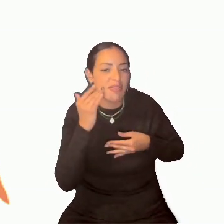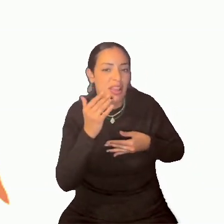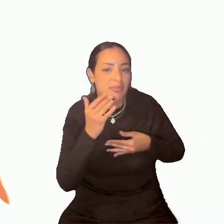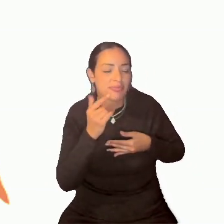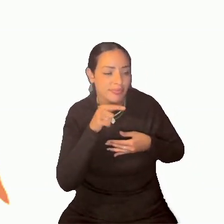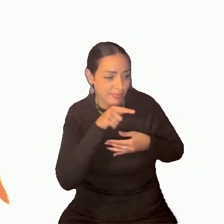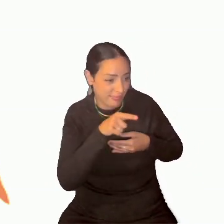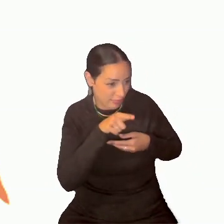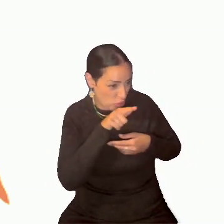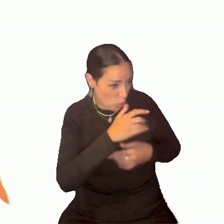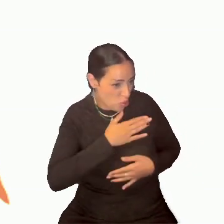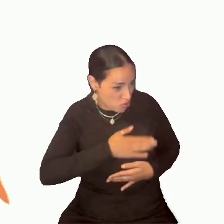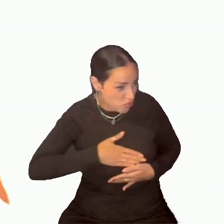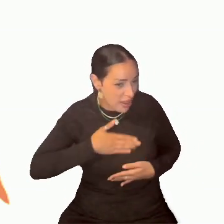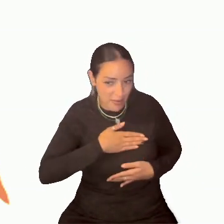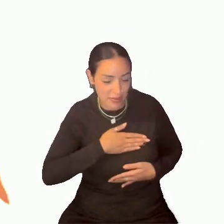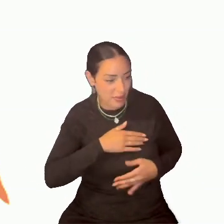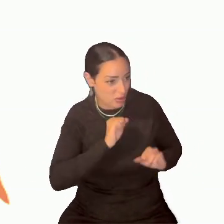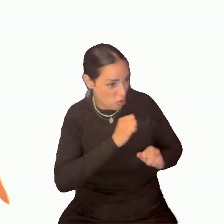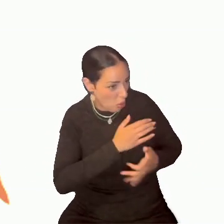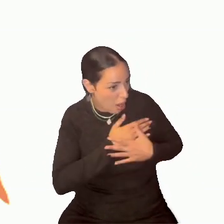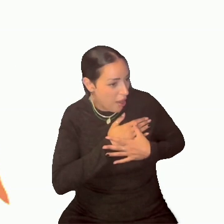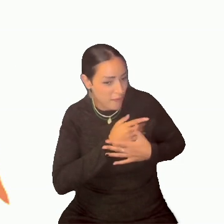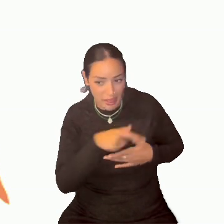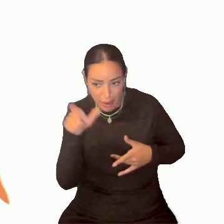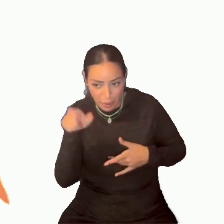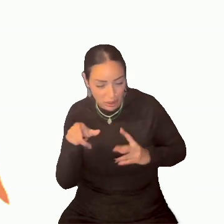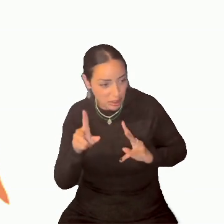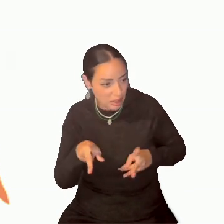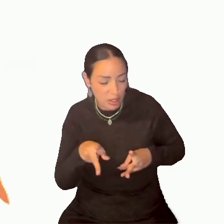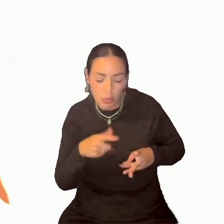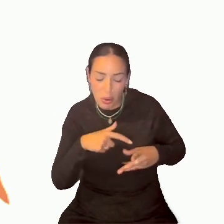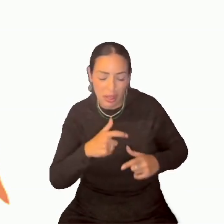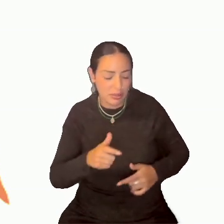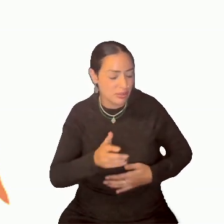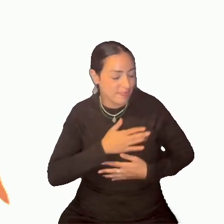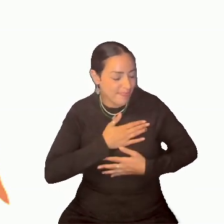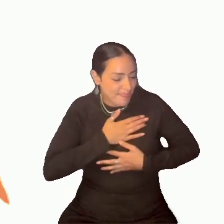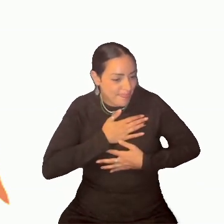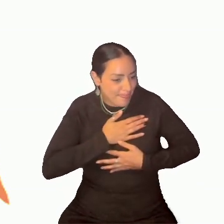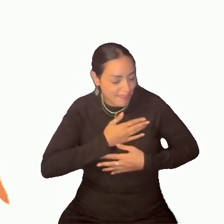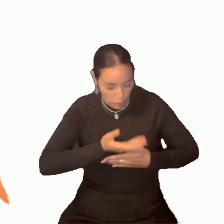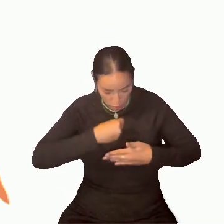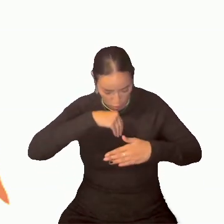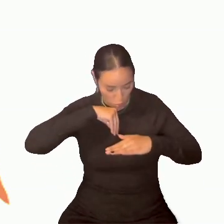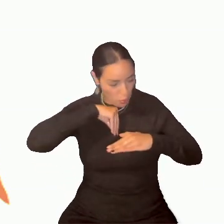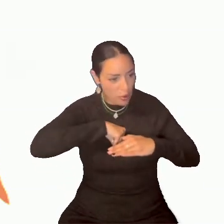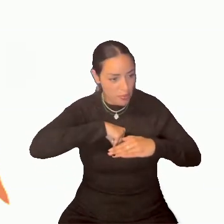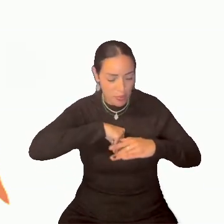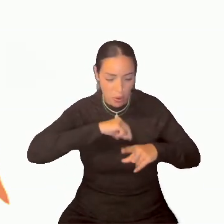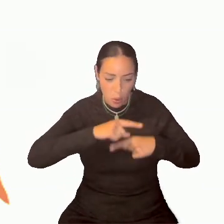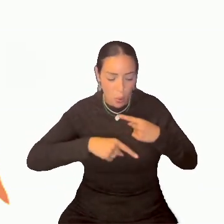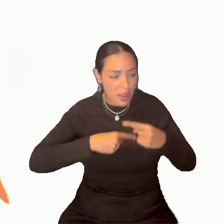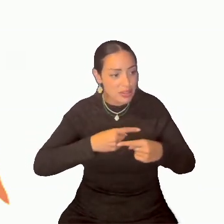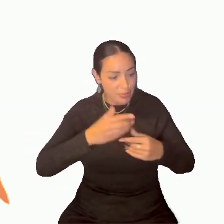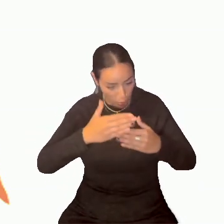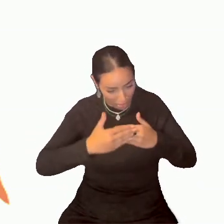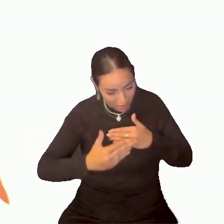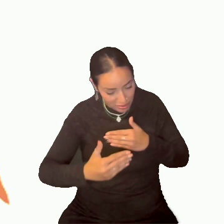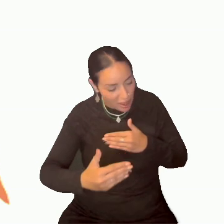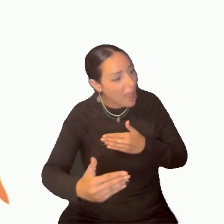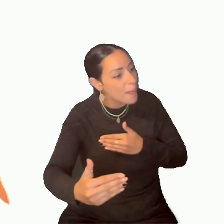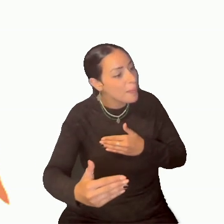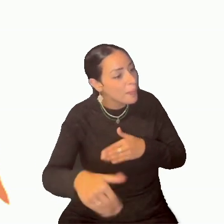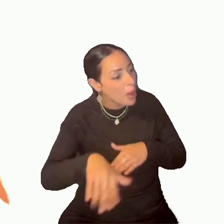their grief and their love for the person who's died will remain with them always, but that over time there will be room for other things in their life